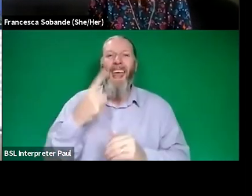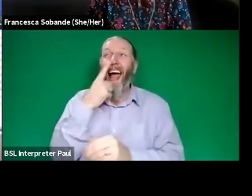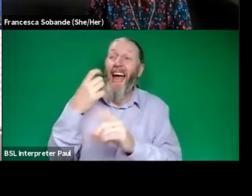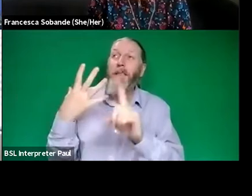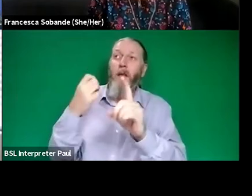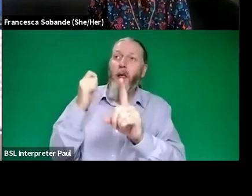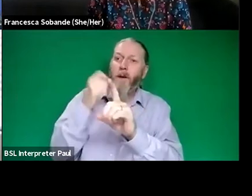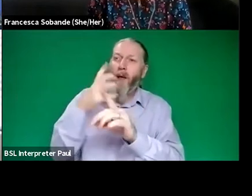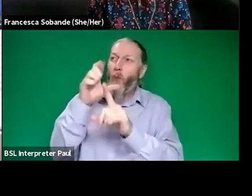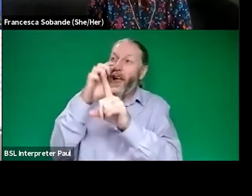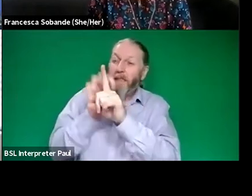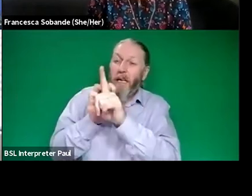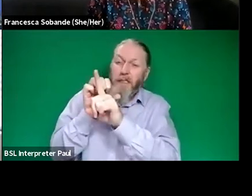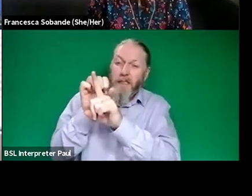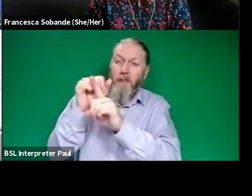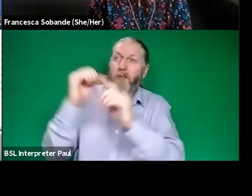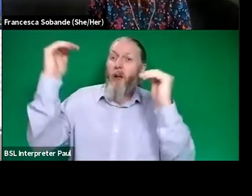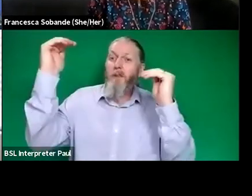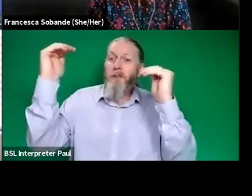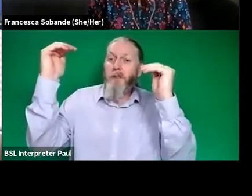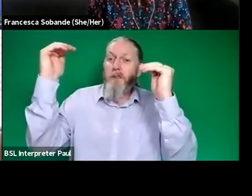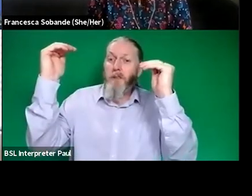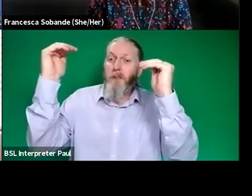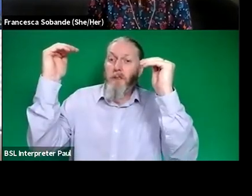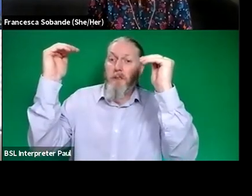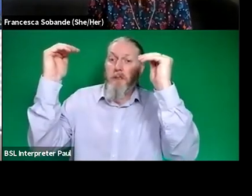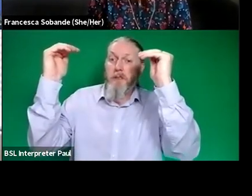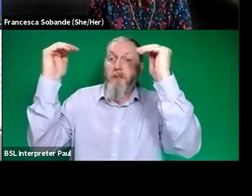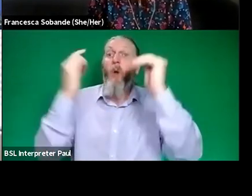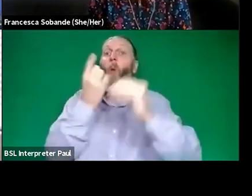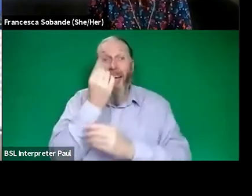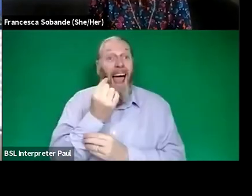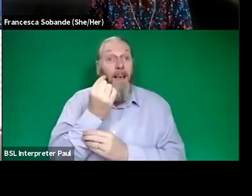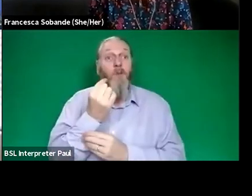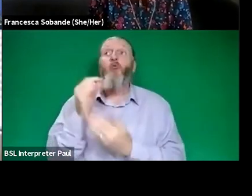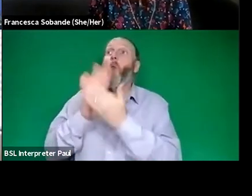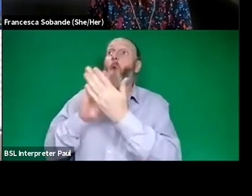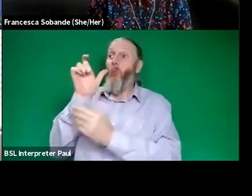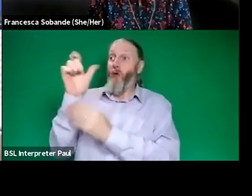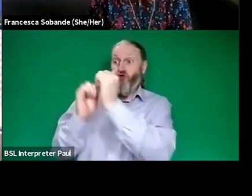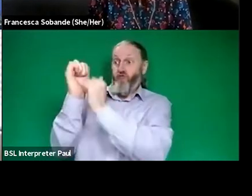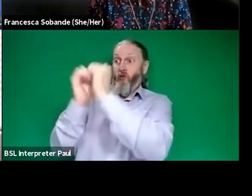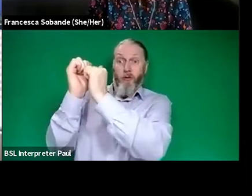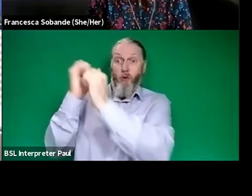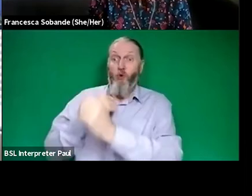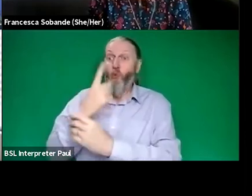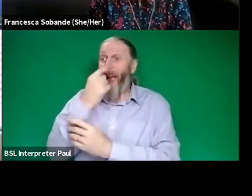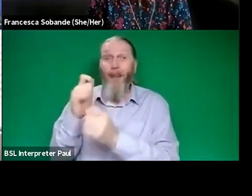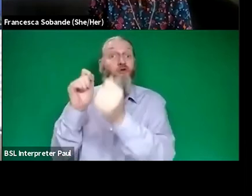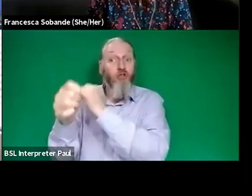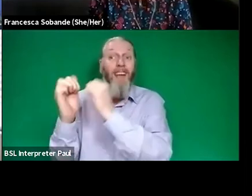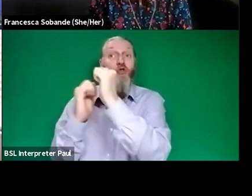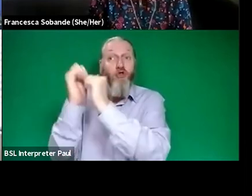transform power, and structural does not mean that the structure cannot be changed. The structural just is an image,